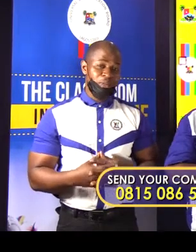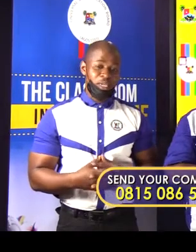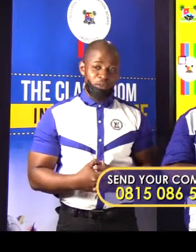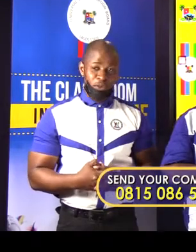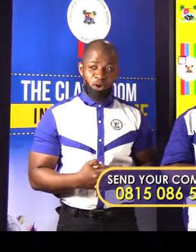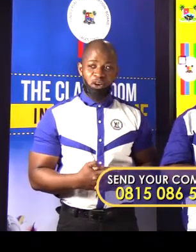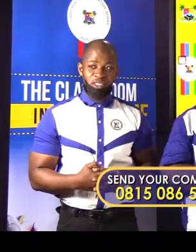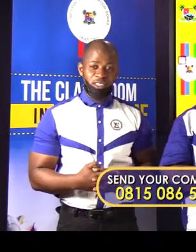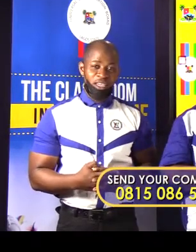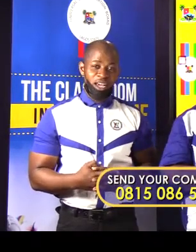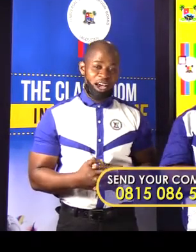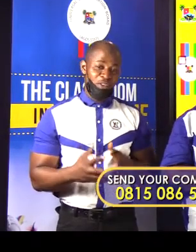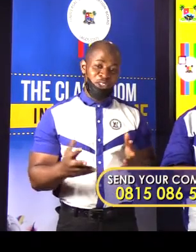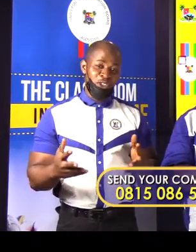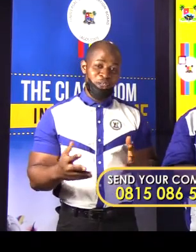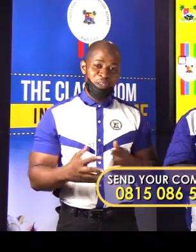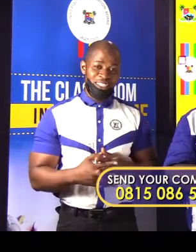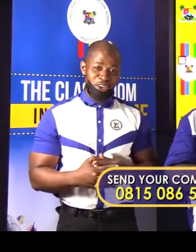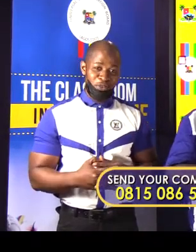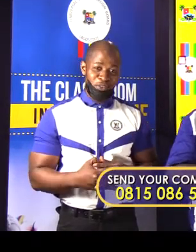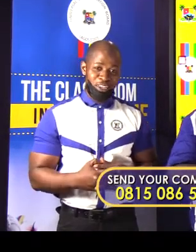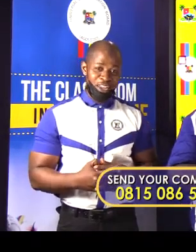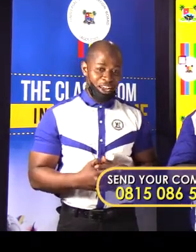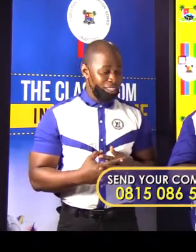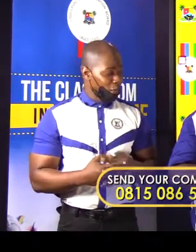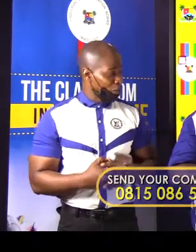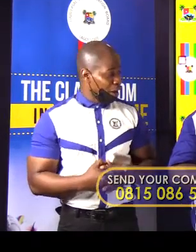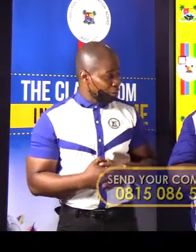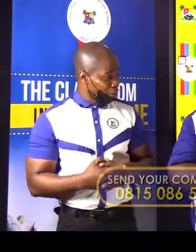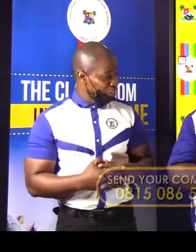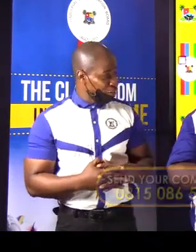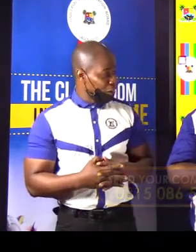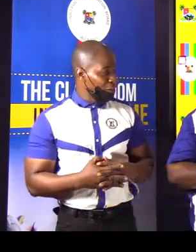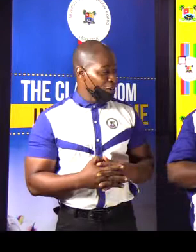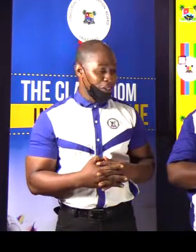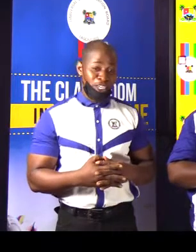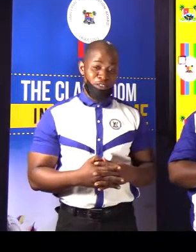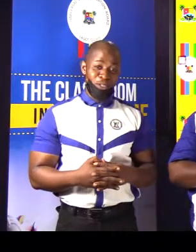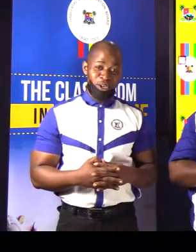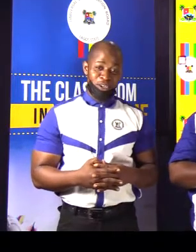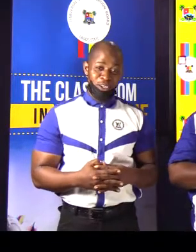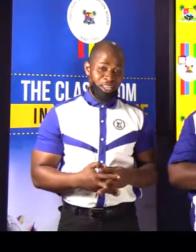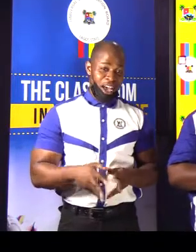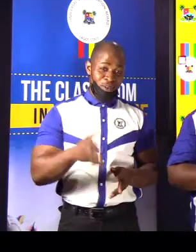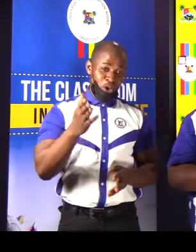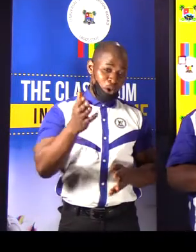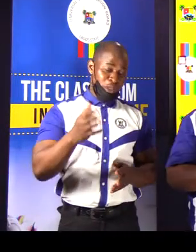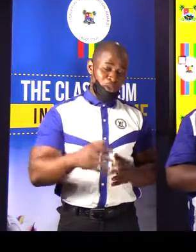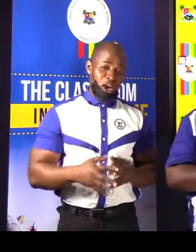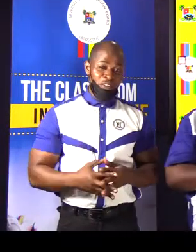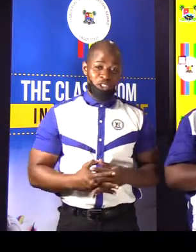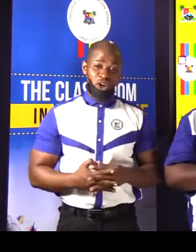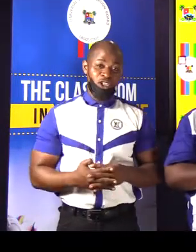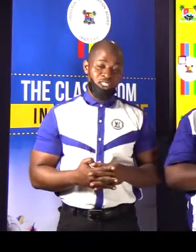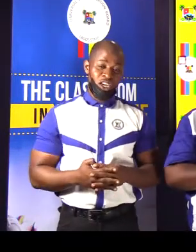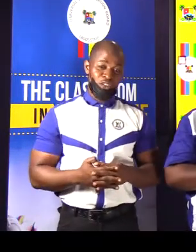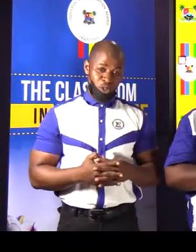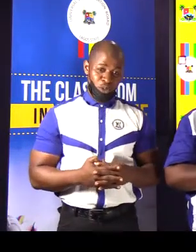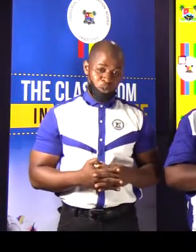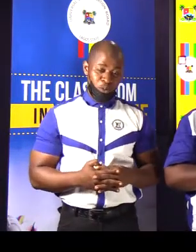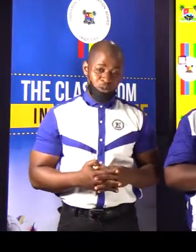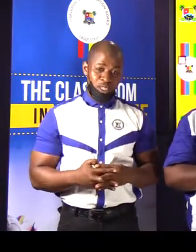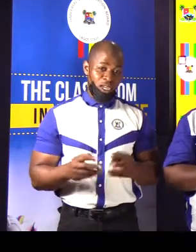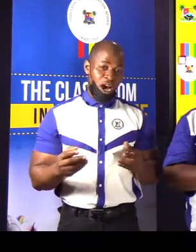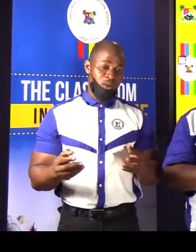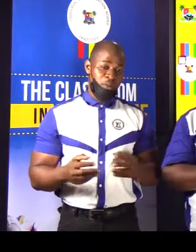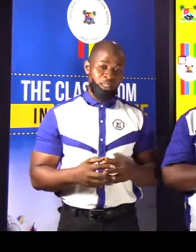indeed it has been for us. I have enjoyed myself. Auntie Fumi, I trust that you have enjoyed yourself Sure, as well. I did. And we hope that you have enjoyed yourselves